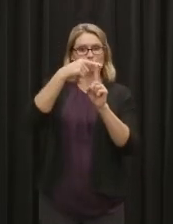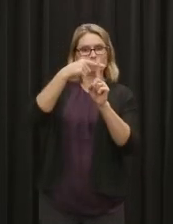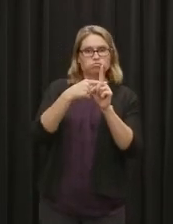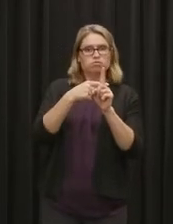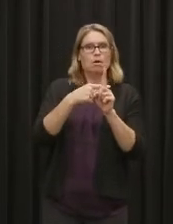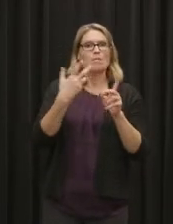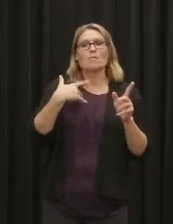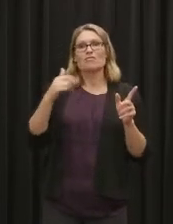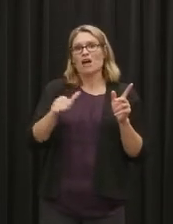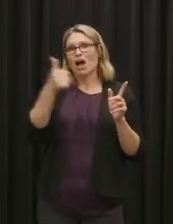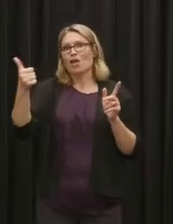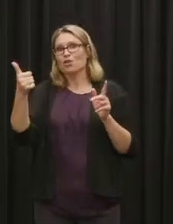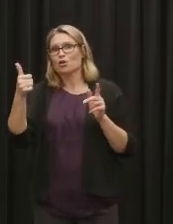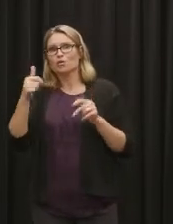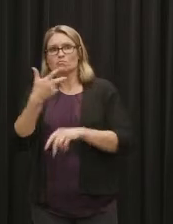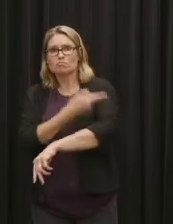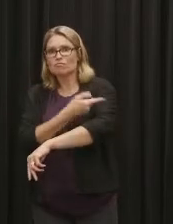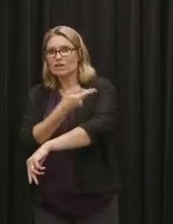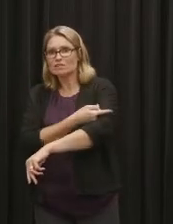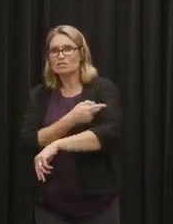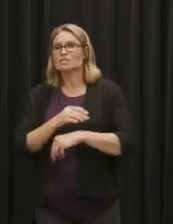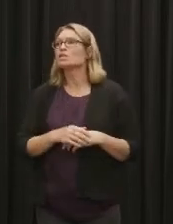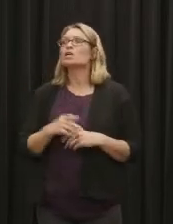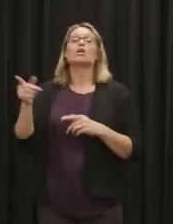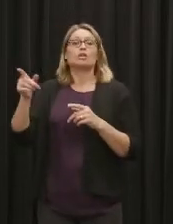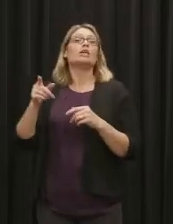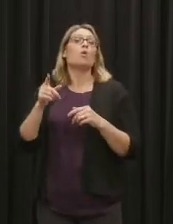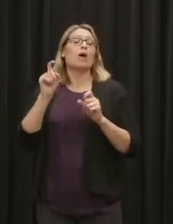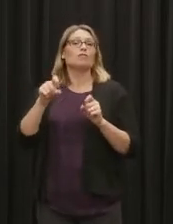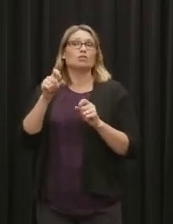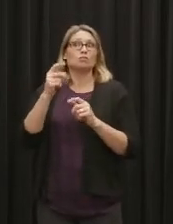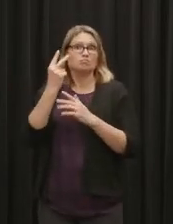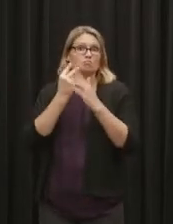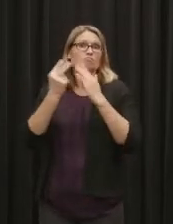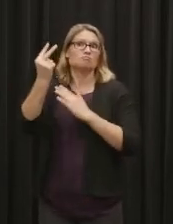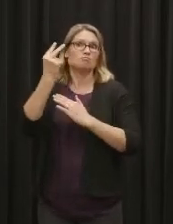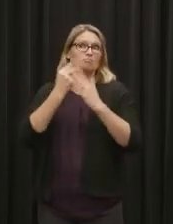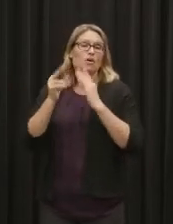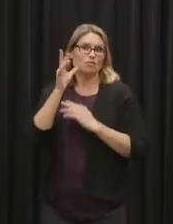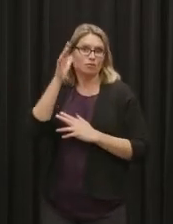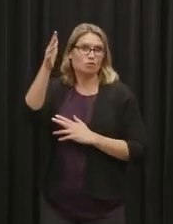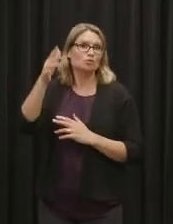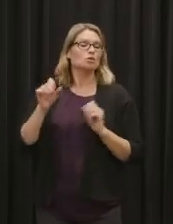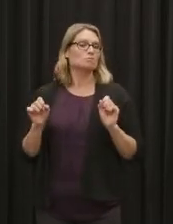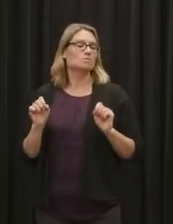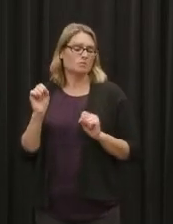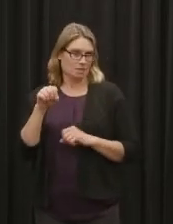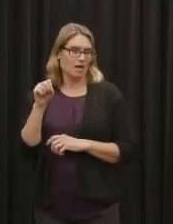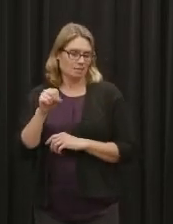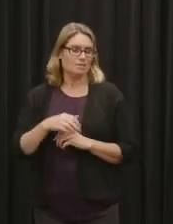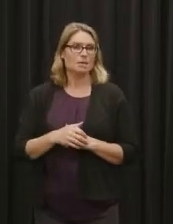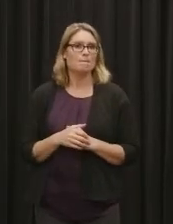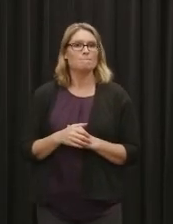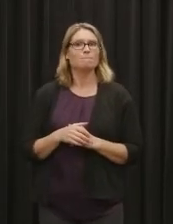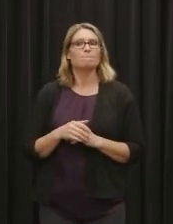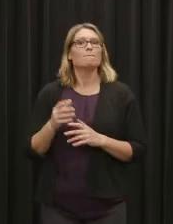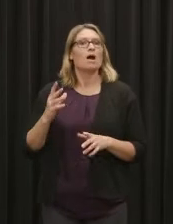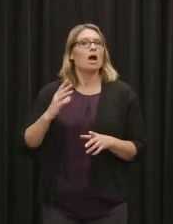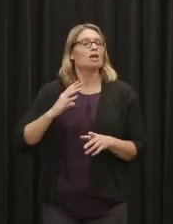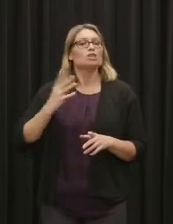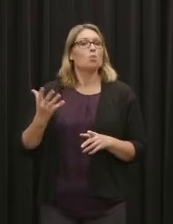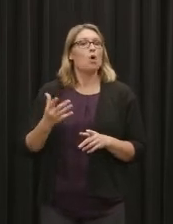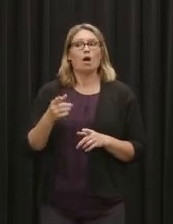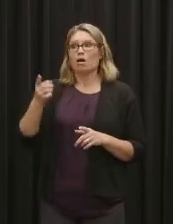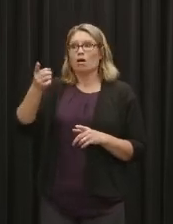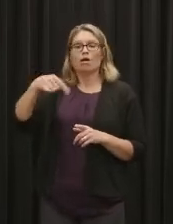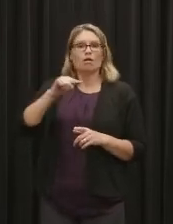of course, part of the planning idea is looking ahead. So absolutely we are. And I don't want anyone to